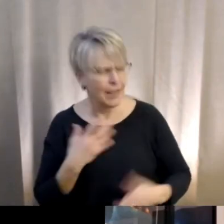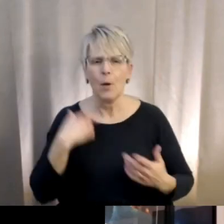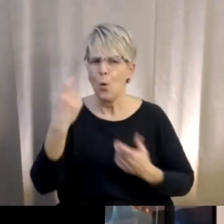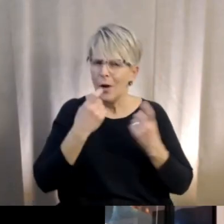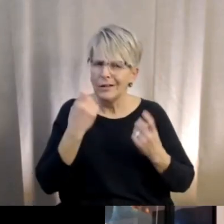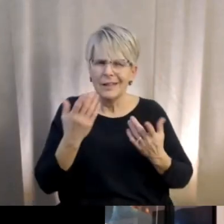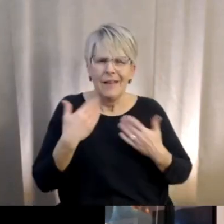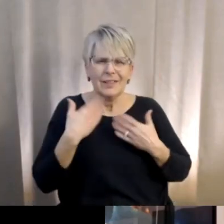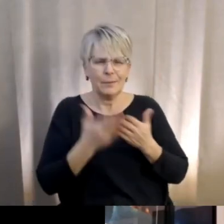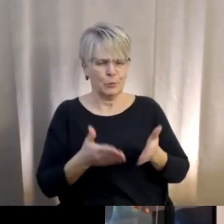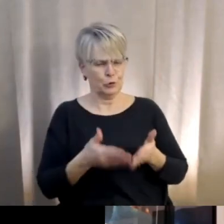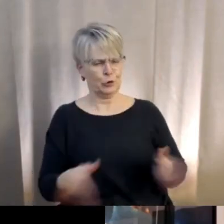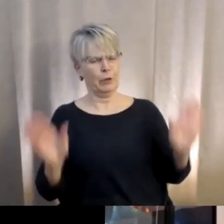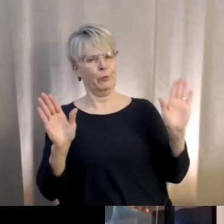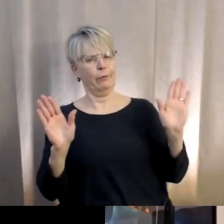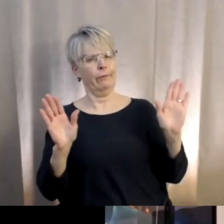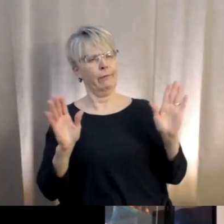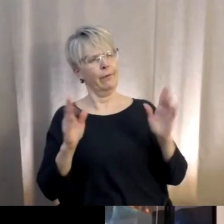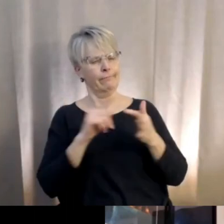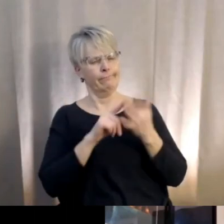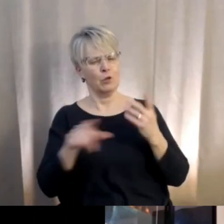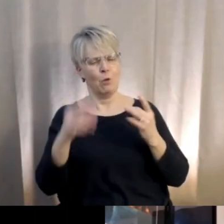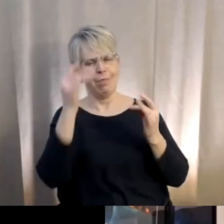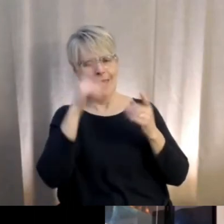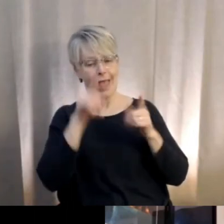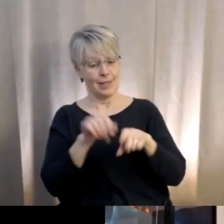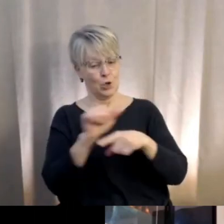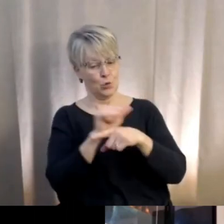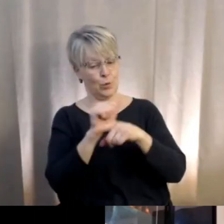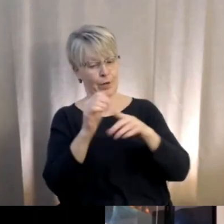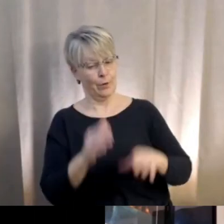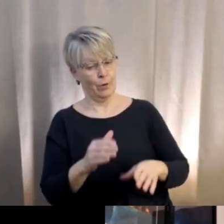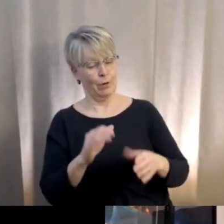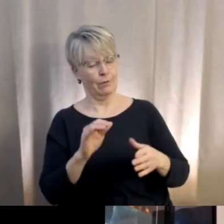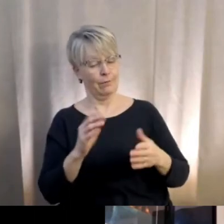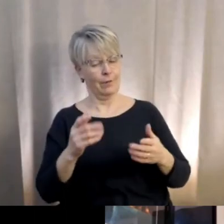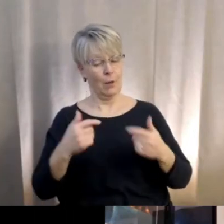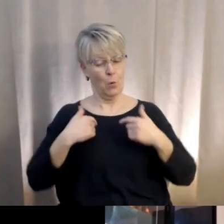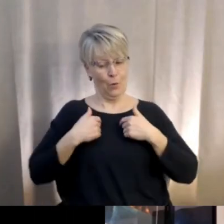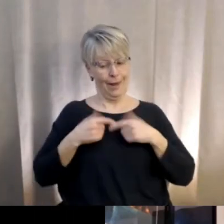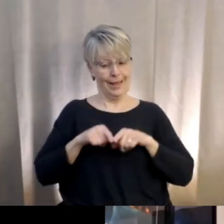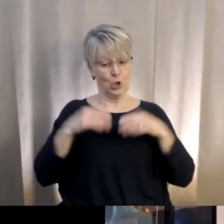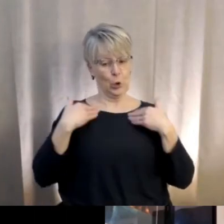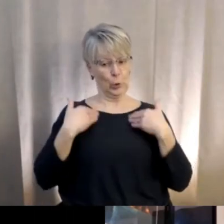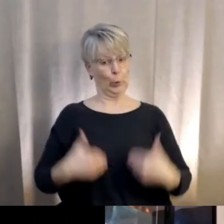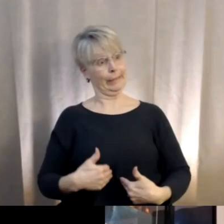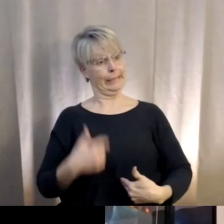some general things you think about as a trainer, as a service dog trainer, that we could, as humans, just